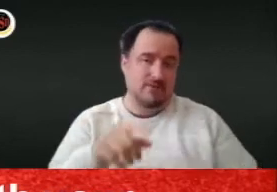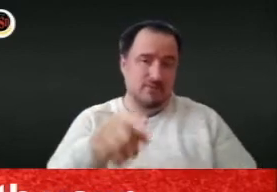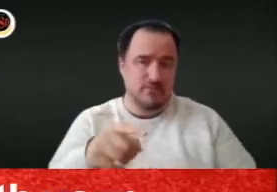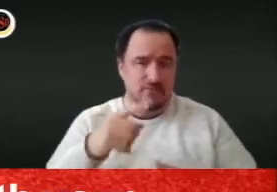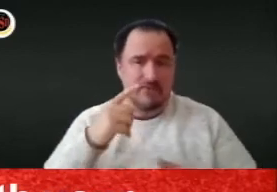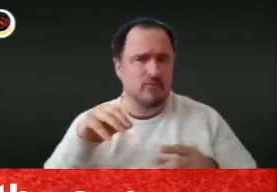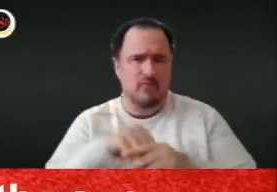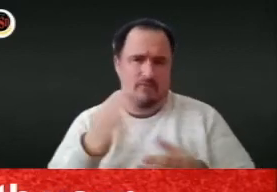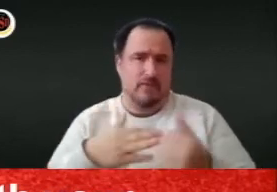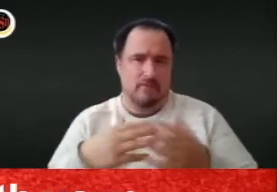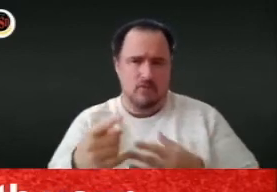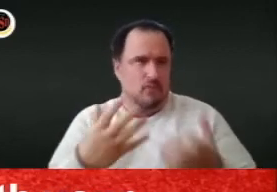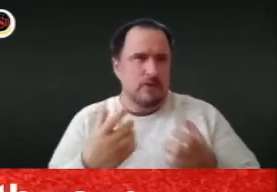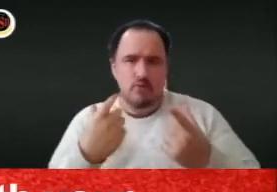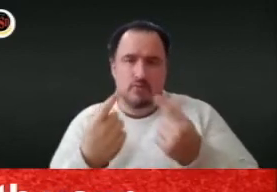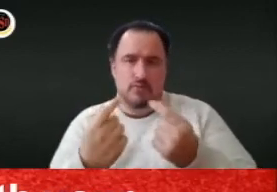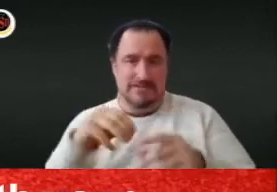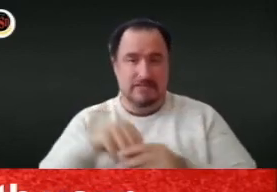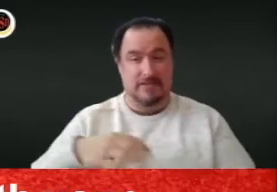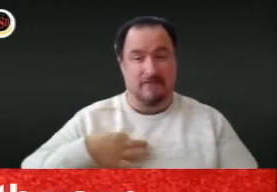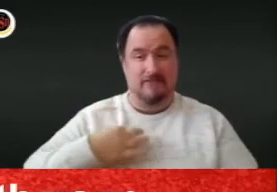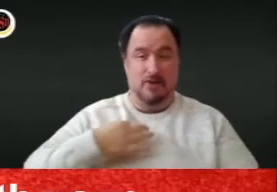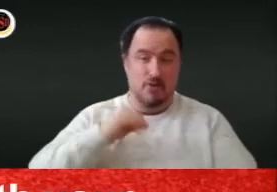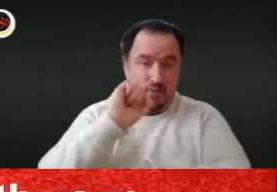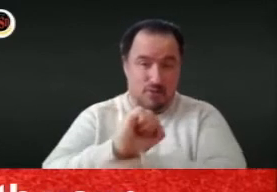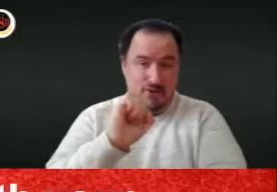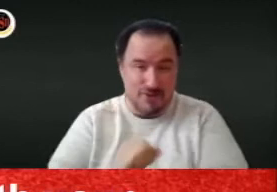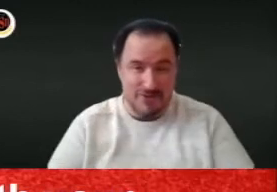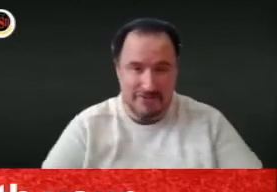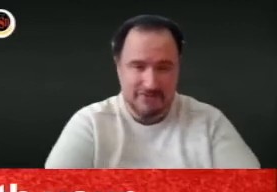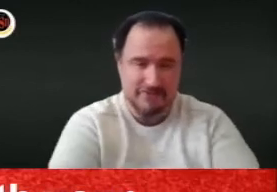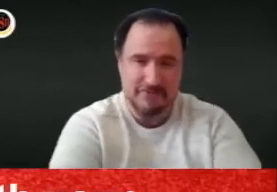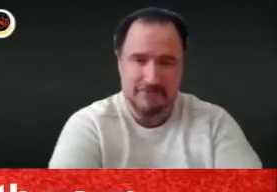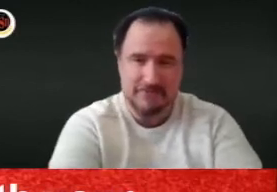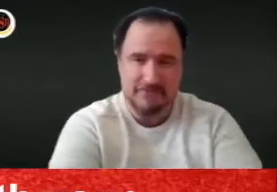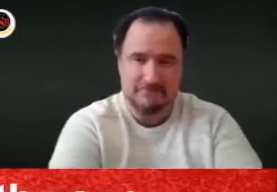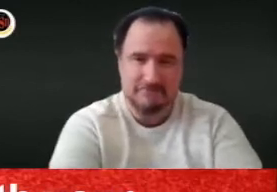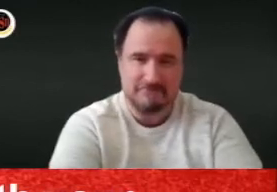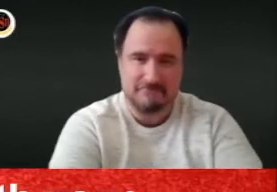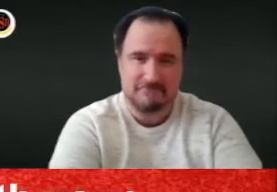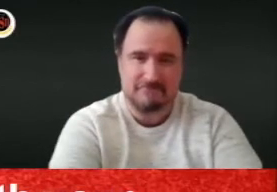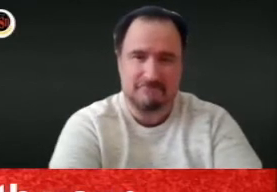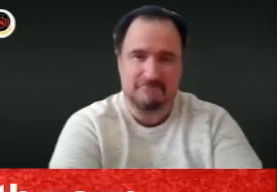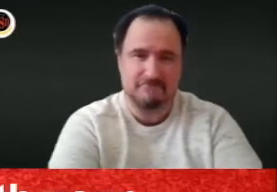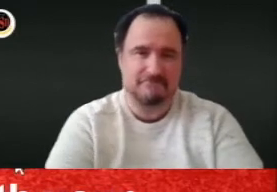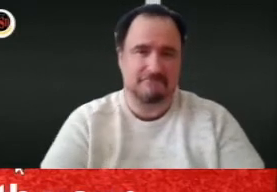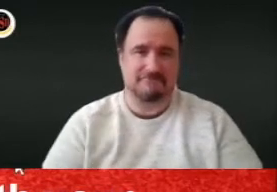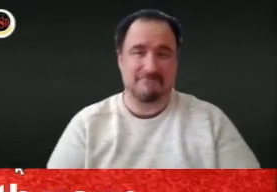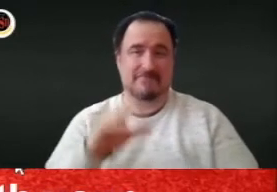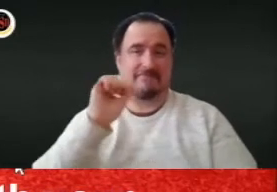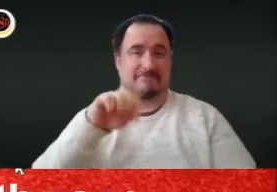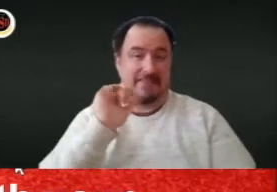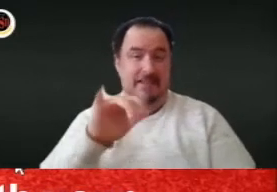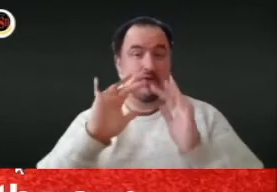The guidelines, it doesn't matter what you do necessarily in the community, but it just has